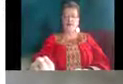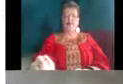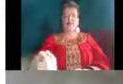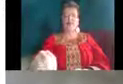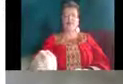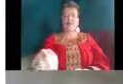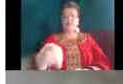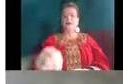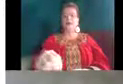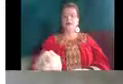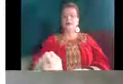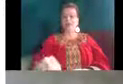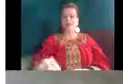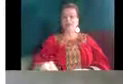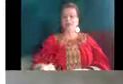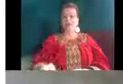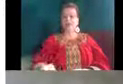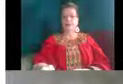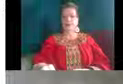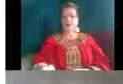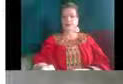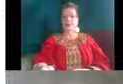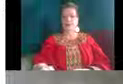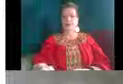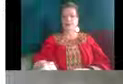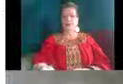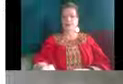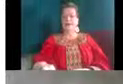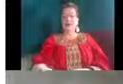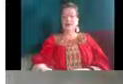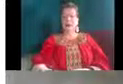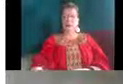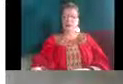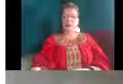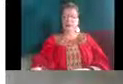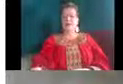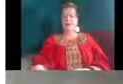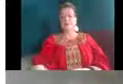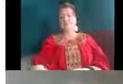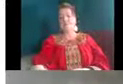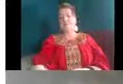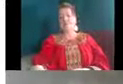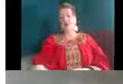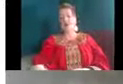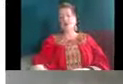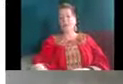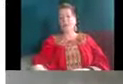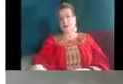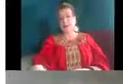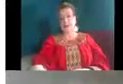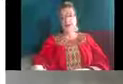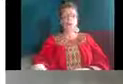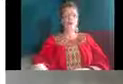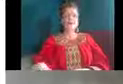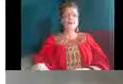is do they have that specific function switch activation sometimes they don't know what that means